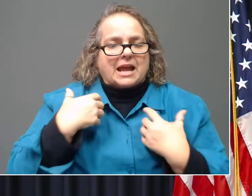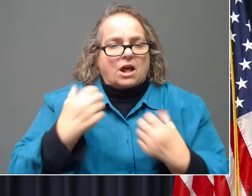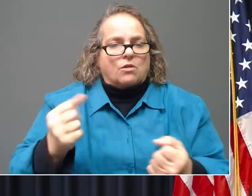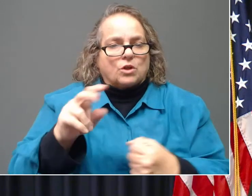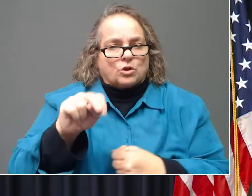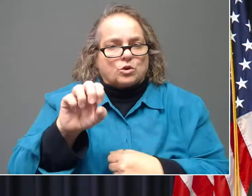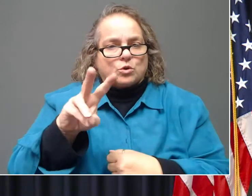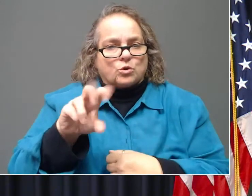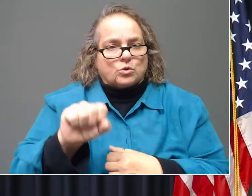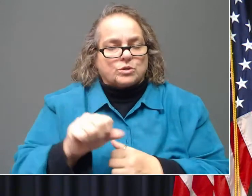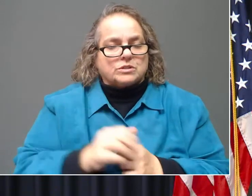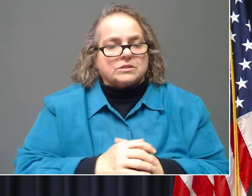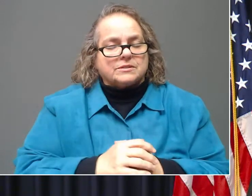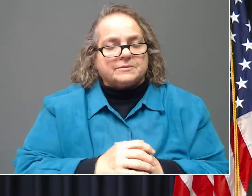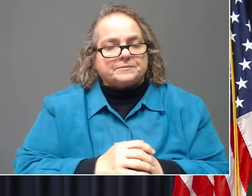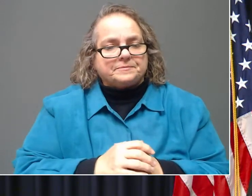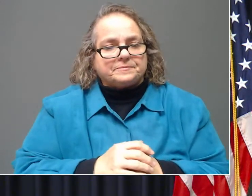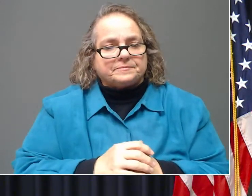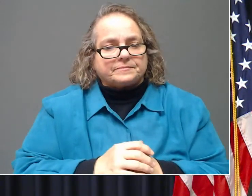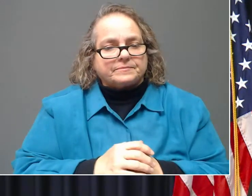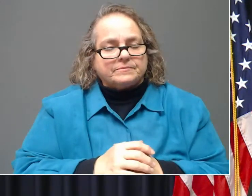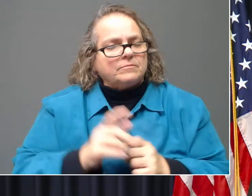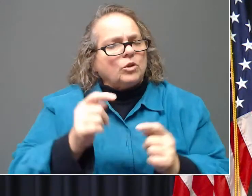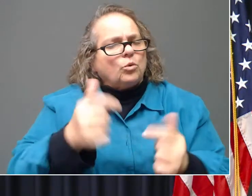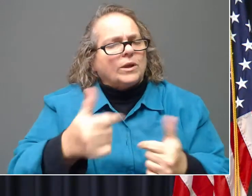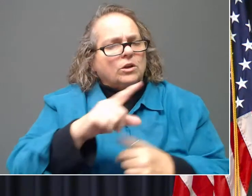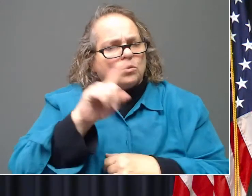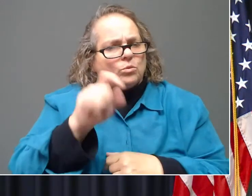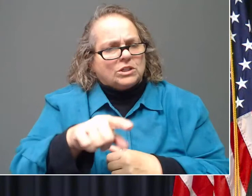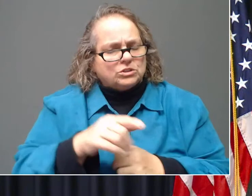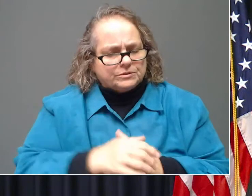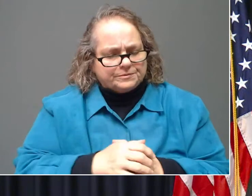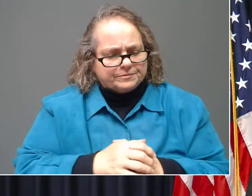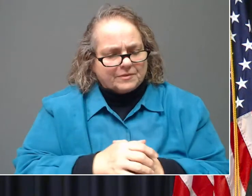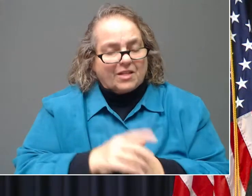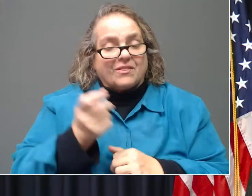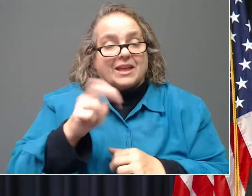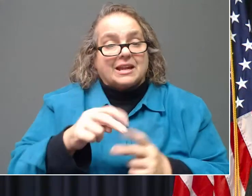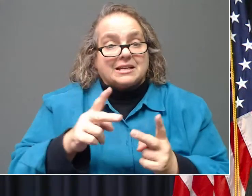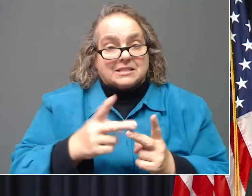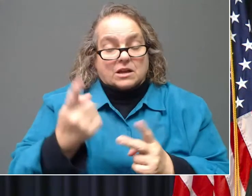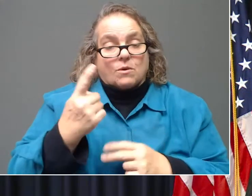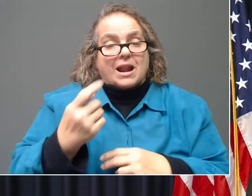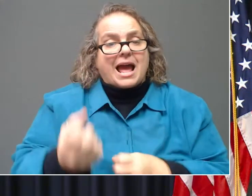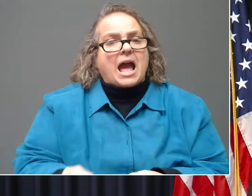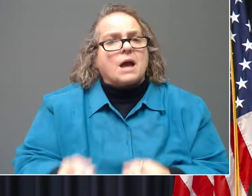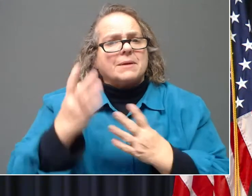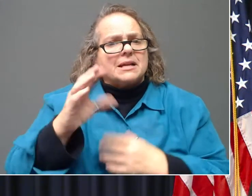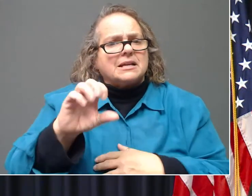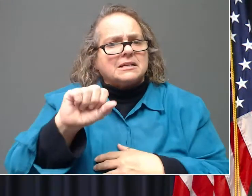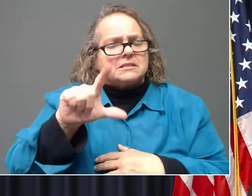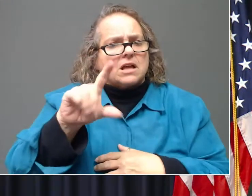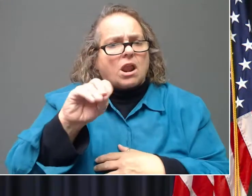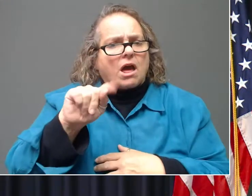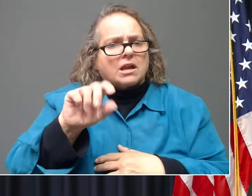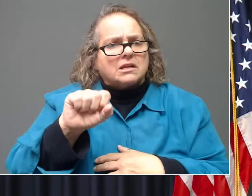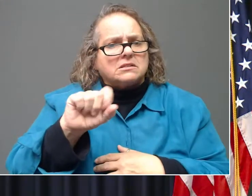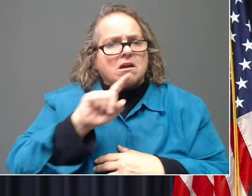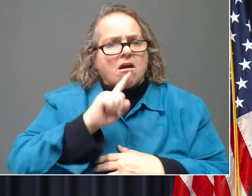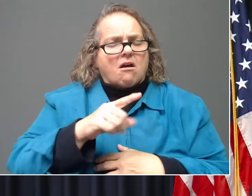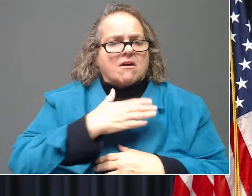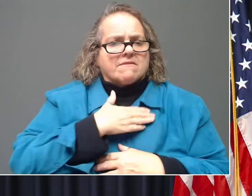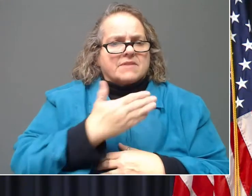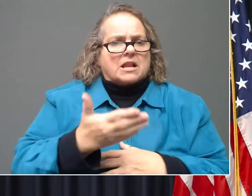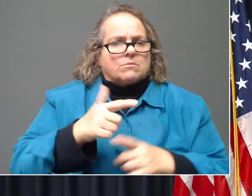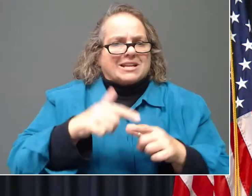Hi, sir. A quick question and then another one. How many slots are available in each of the